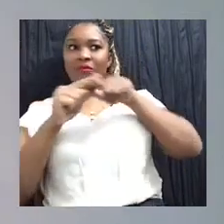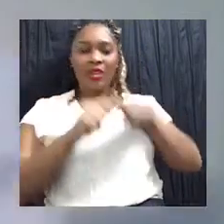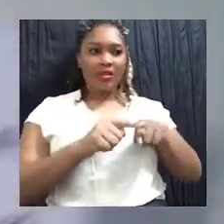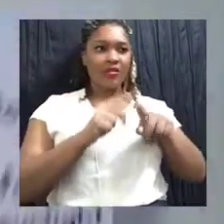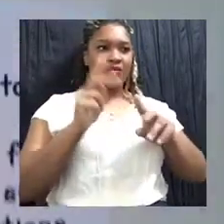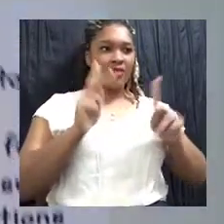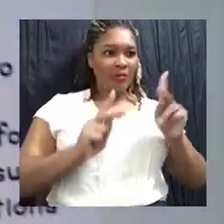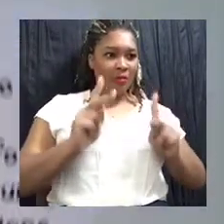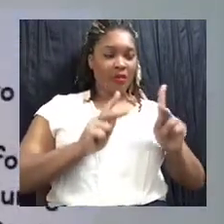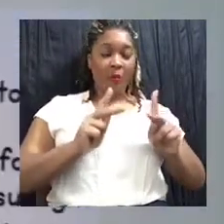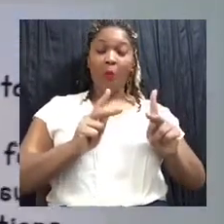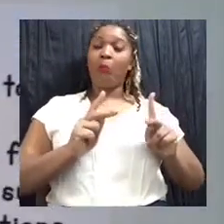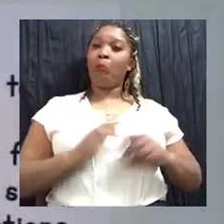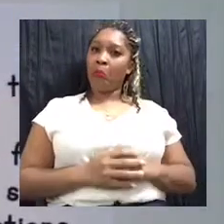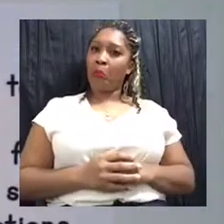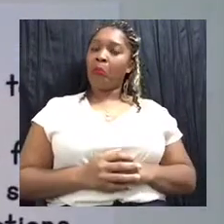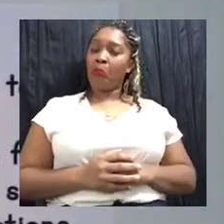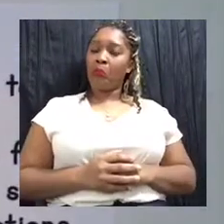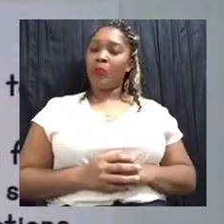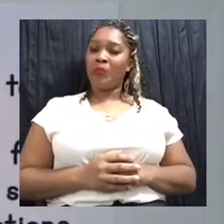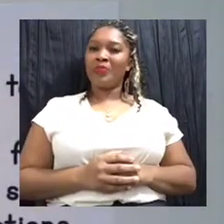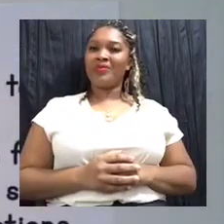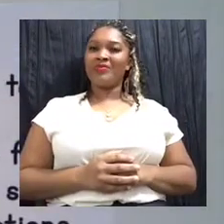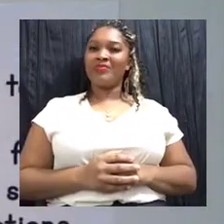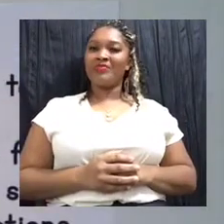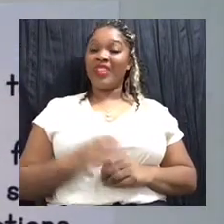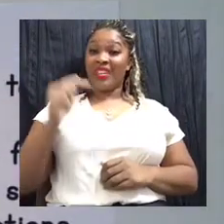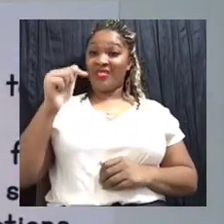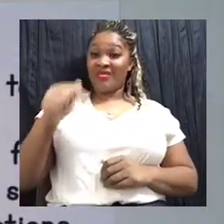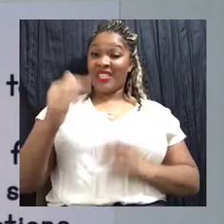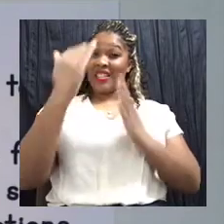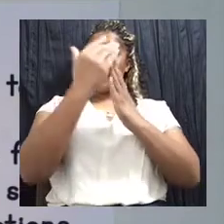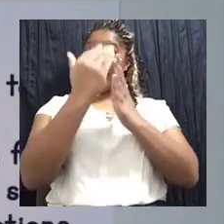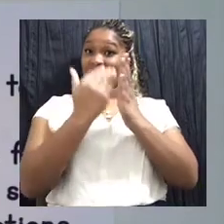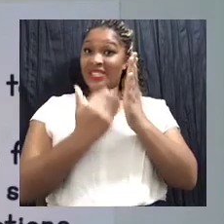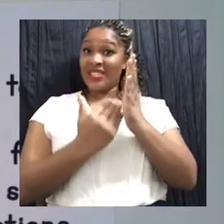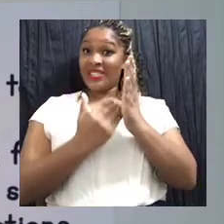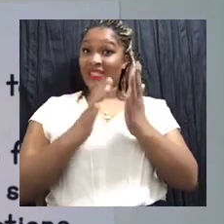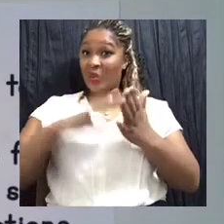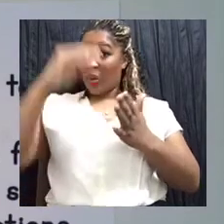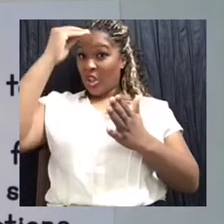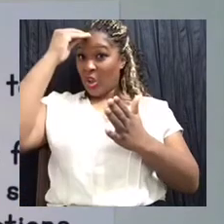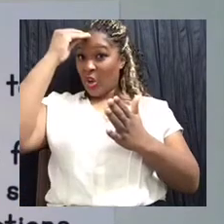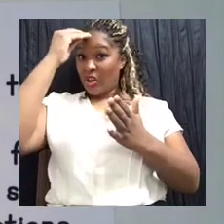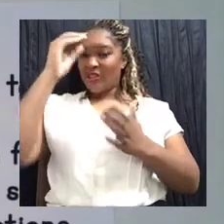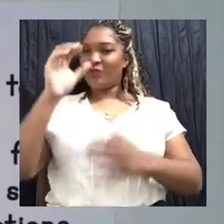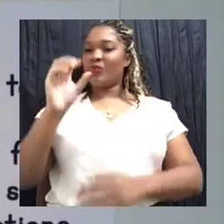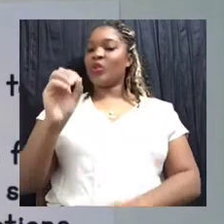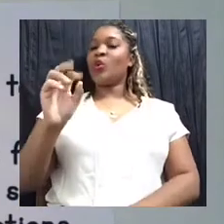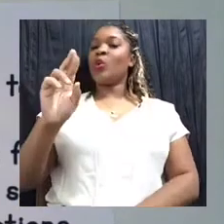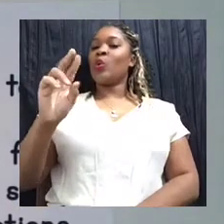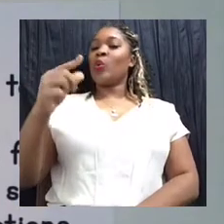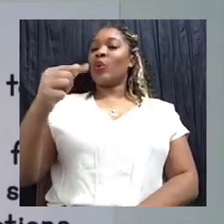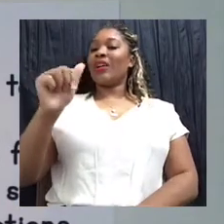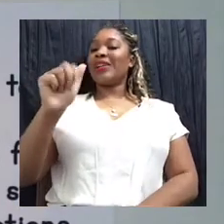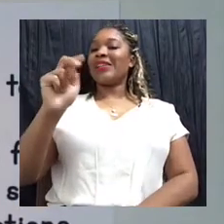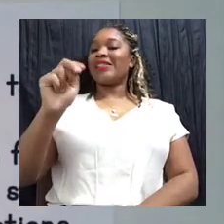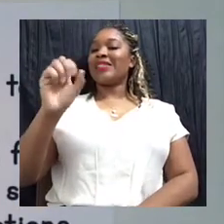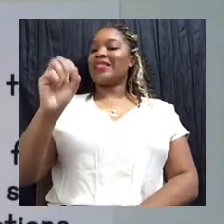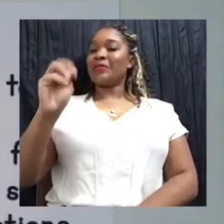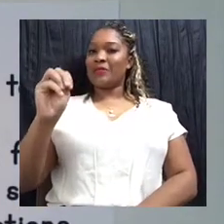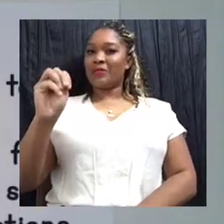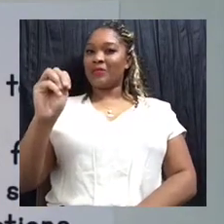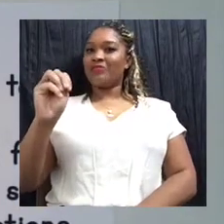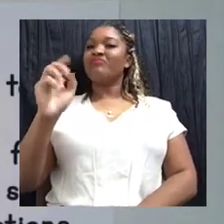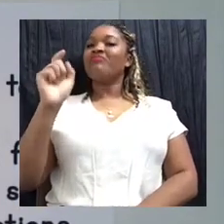So in this lesson, we have learned that organisms need